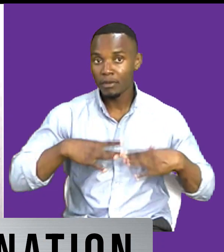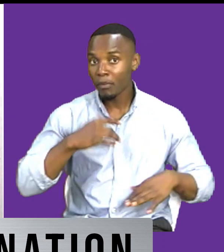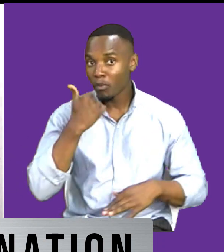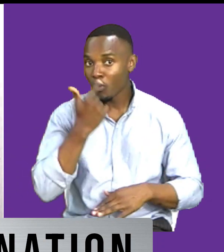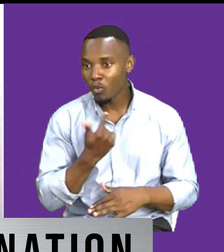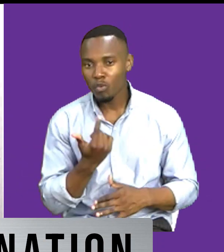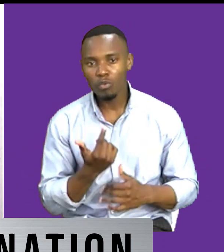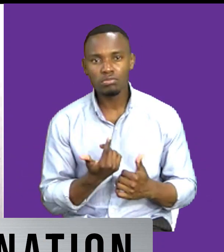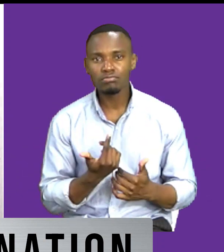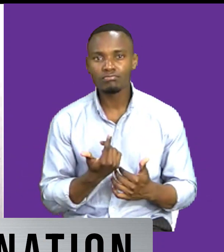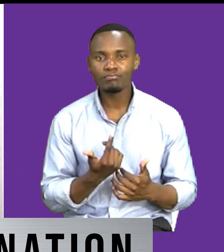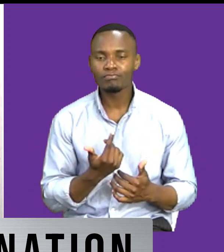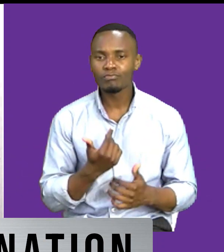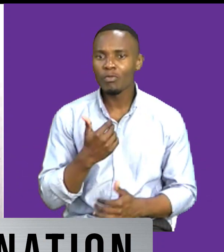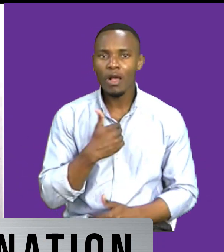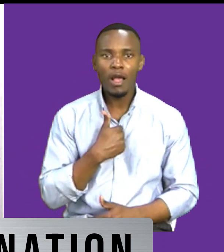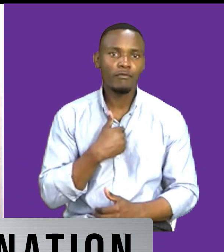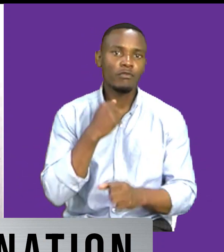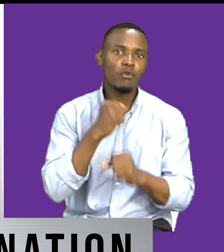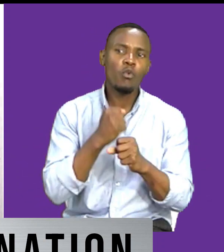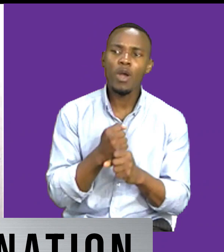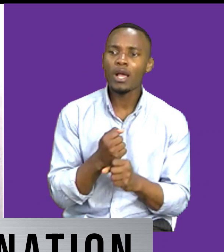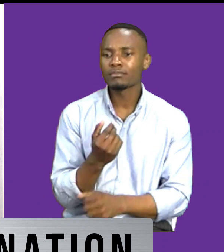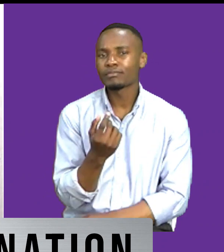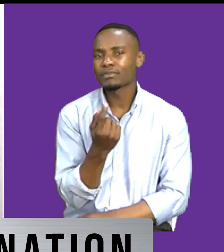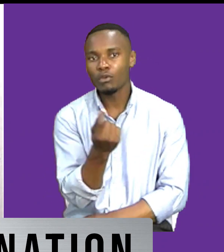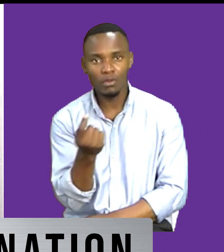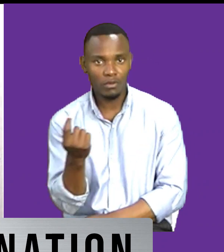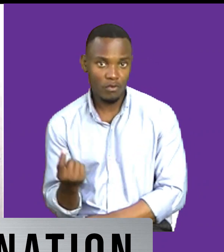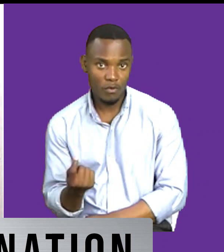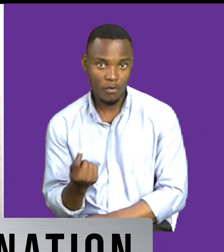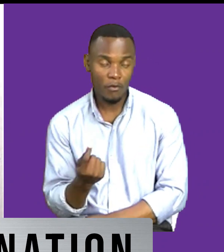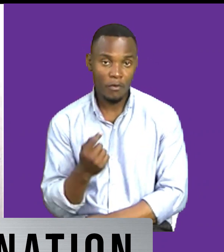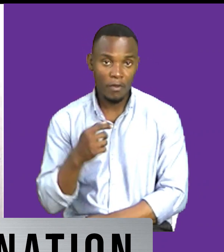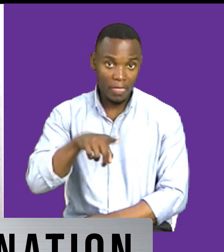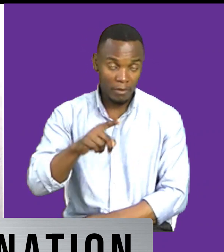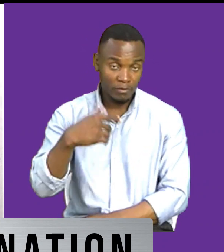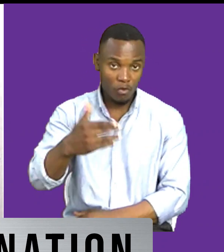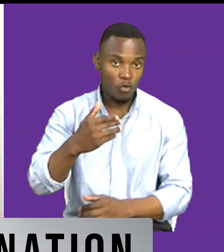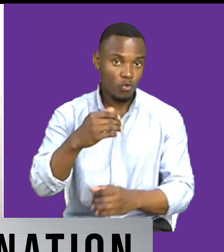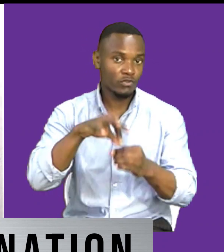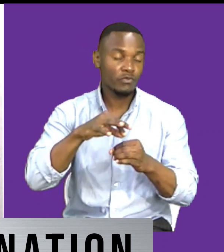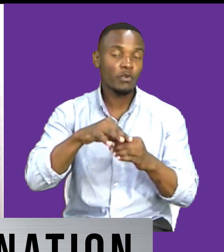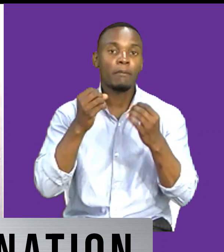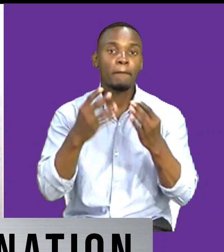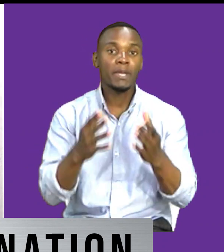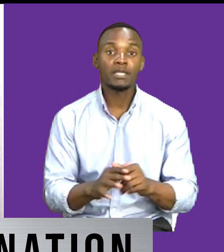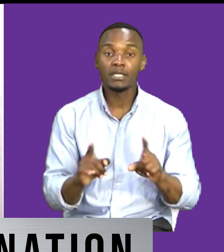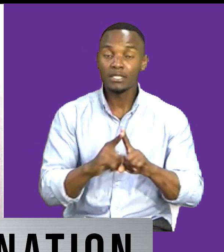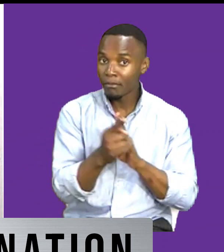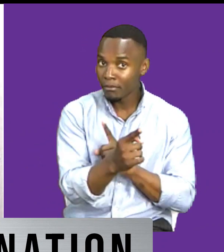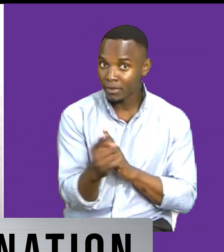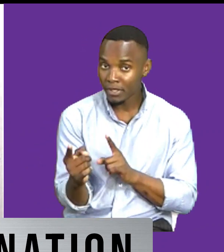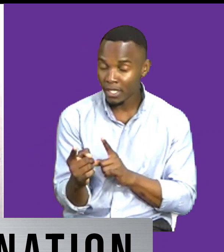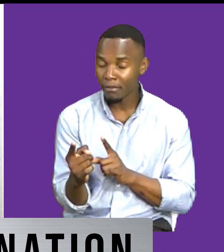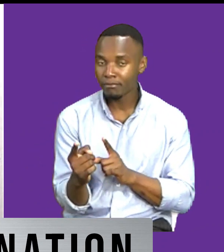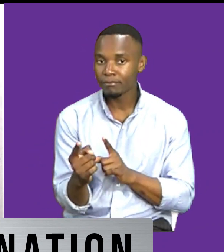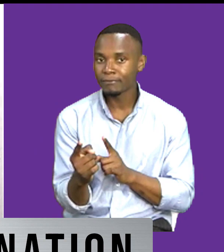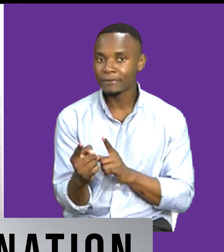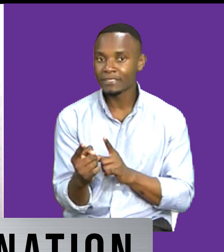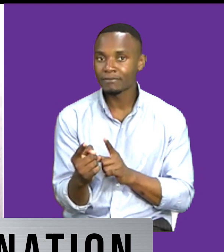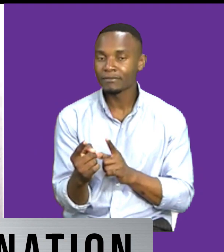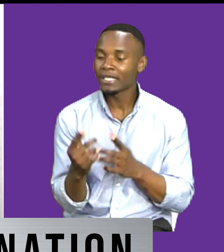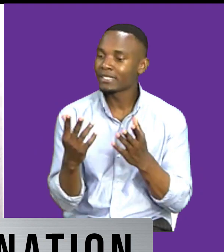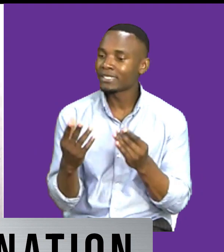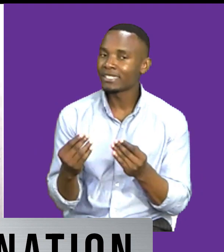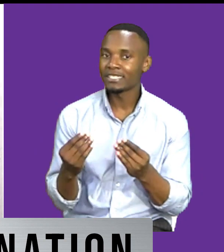on the lower cadre of society, in quotes. And these are the people who basically are easy to,